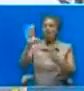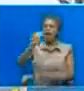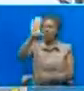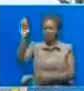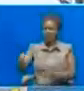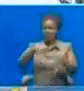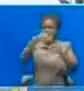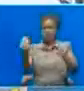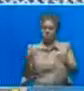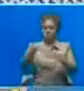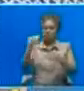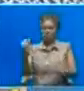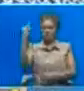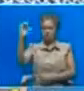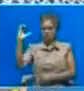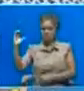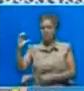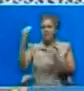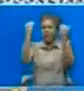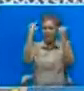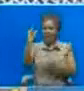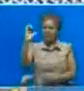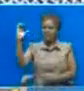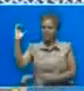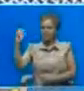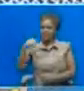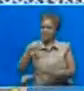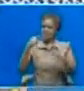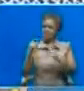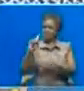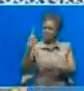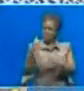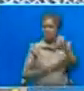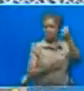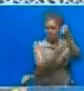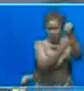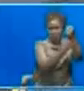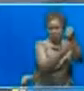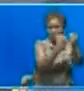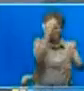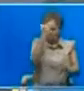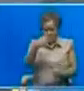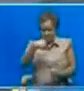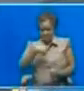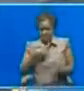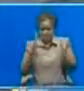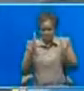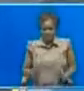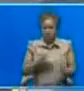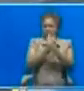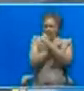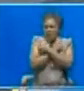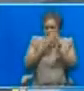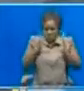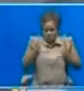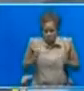to pull out of the court. Hiyo koti niliunga mkono mwanzoni. Kwa sababu mimi ni mtu ambaye anapenda nidhamu.